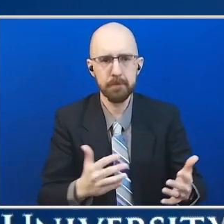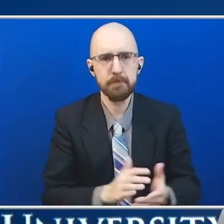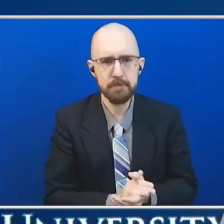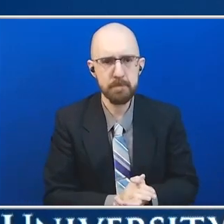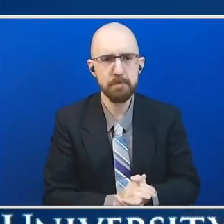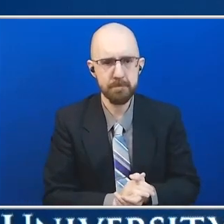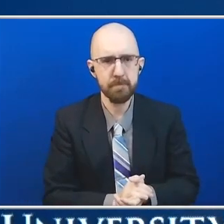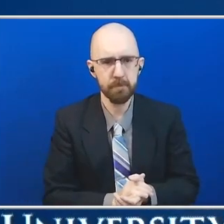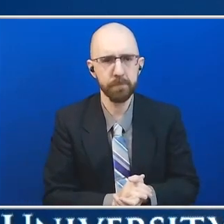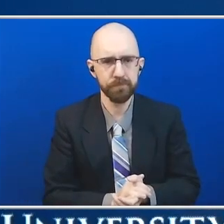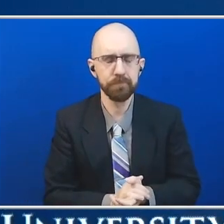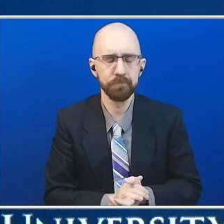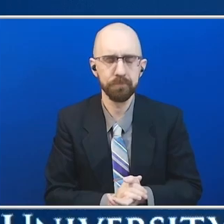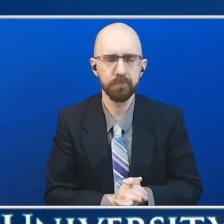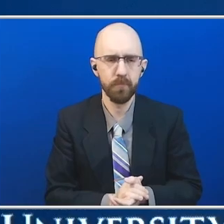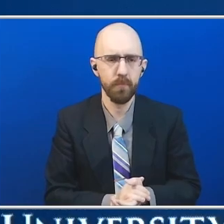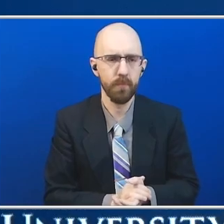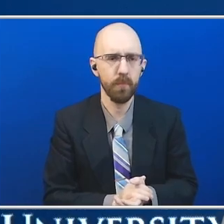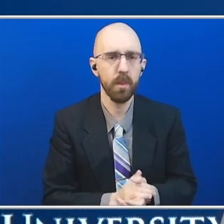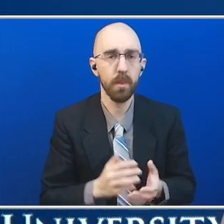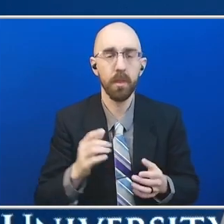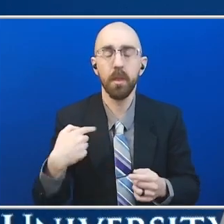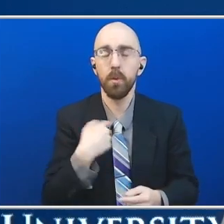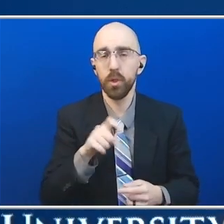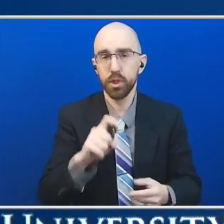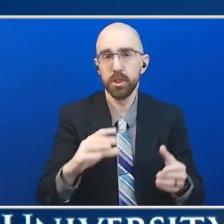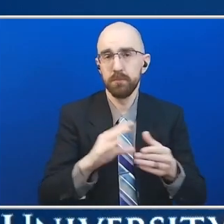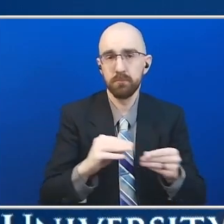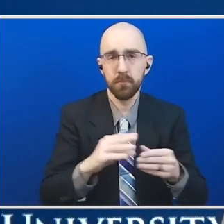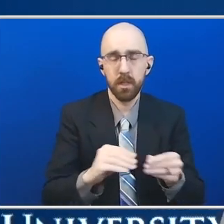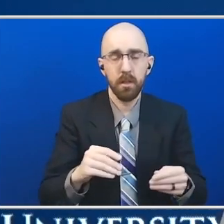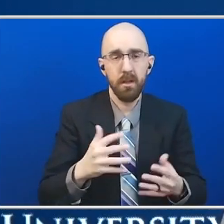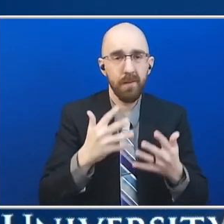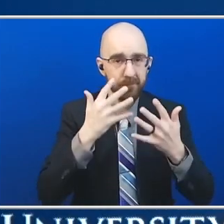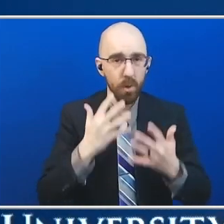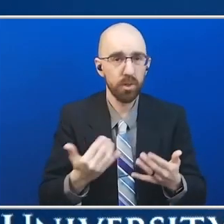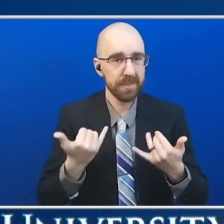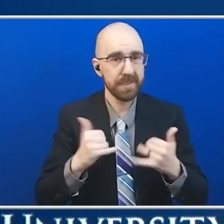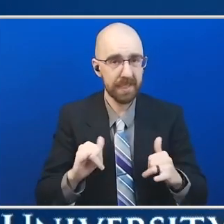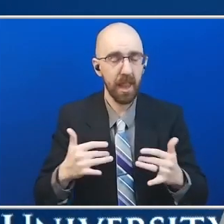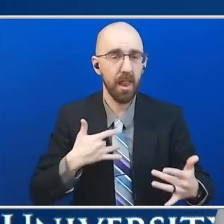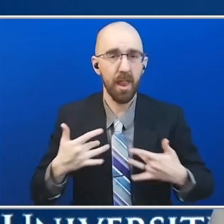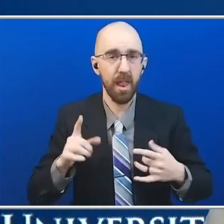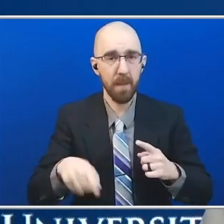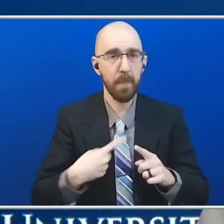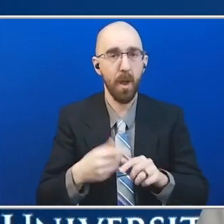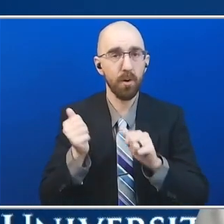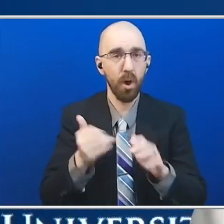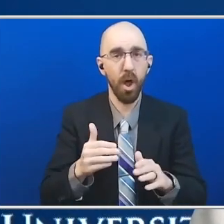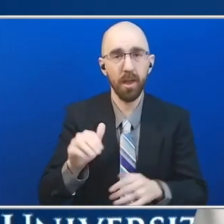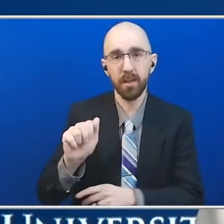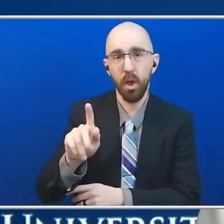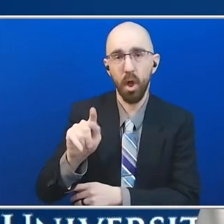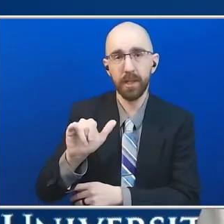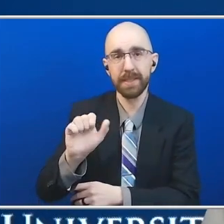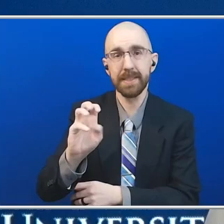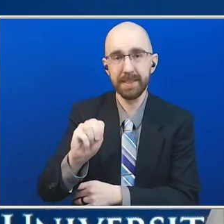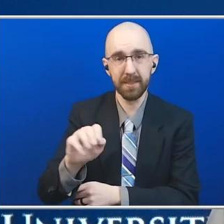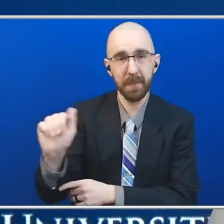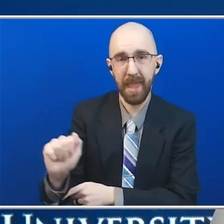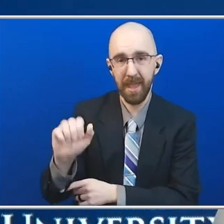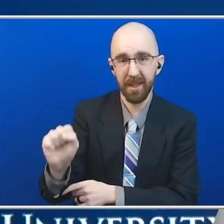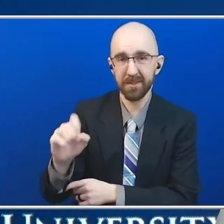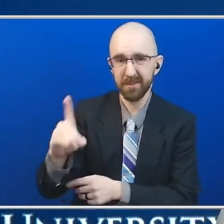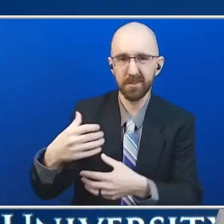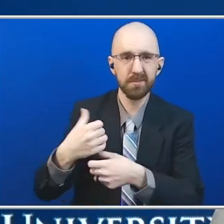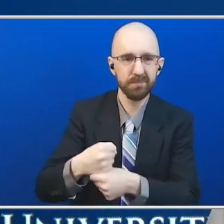rolled out to the public. And we should say unfortunately, there are still concerns about causing autism. Those